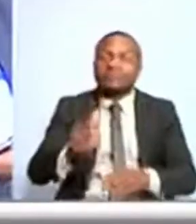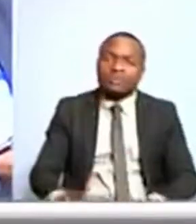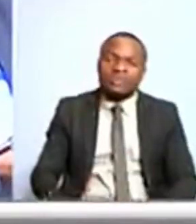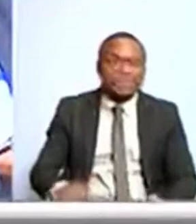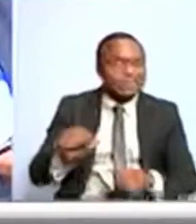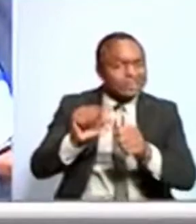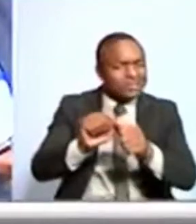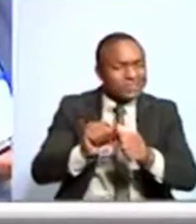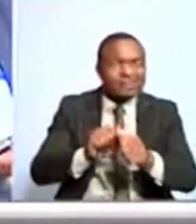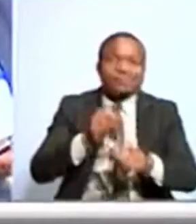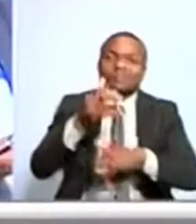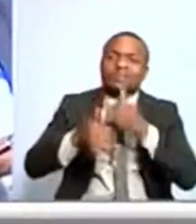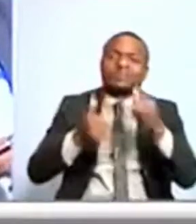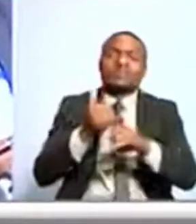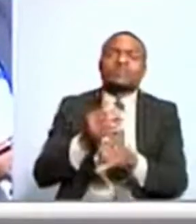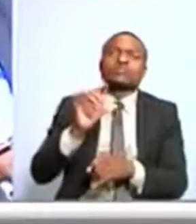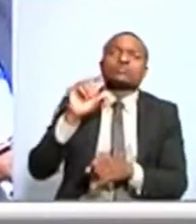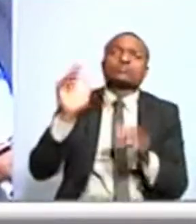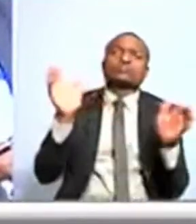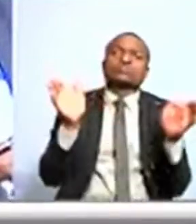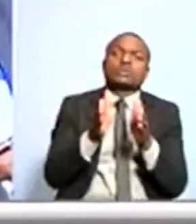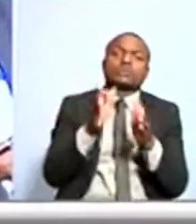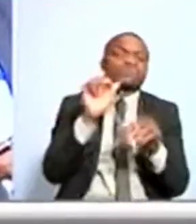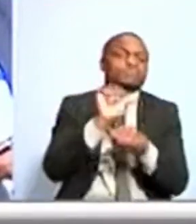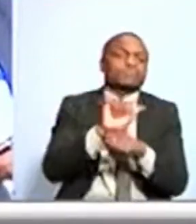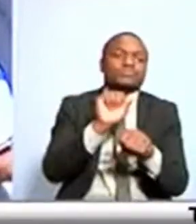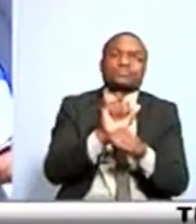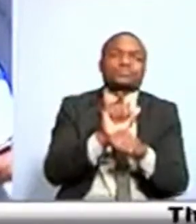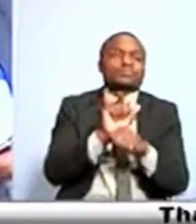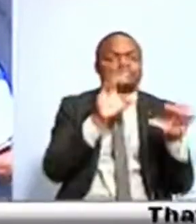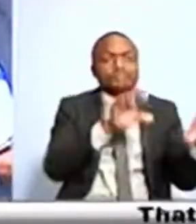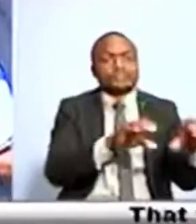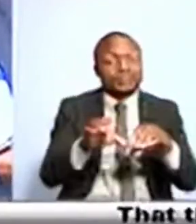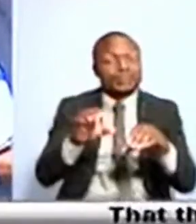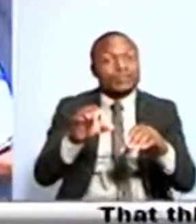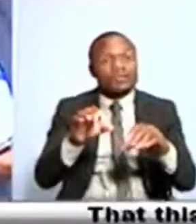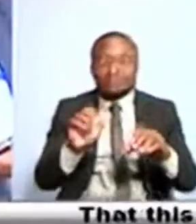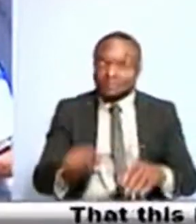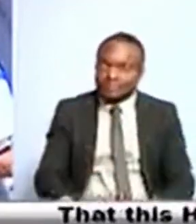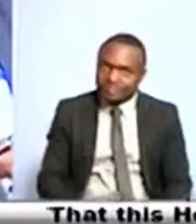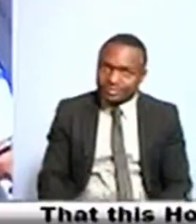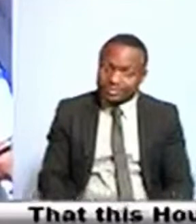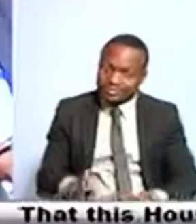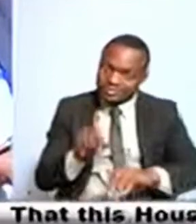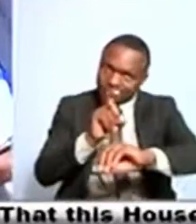some small work is done and then nothing else is done. By the time,